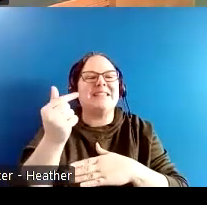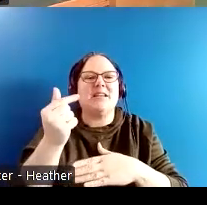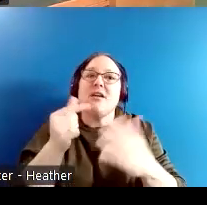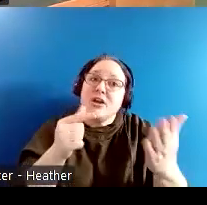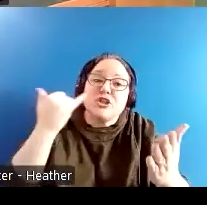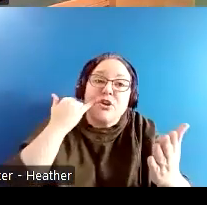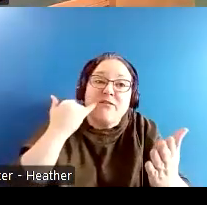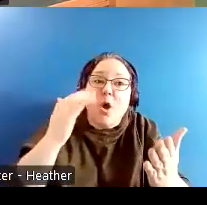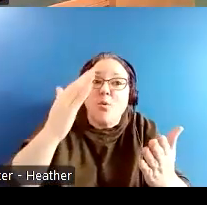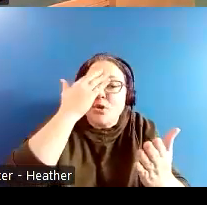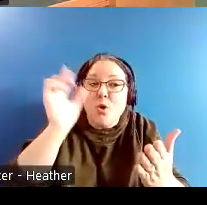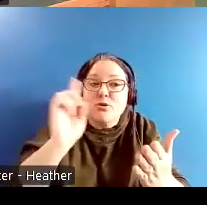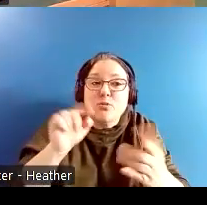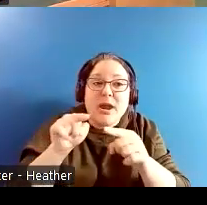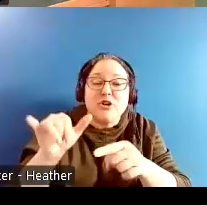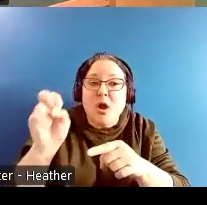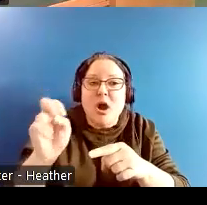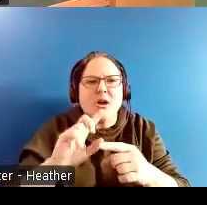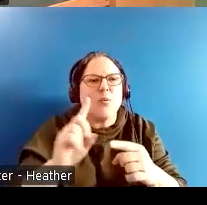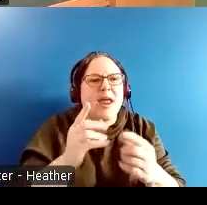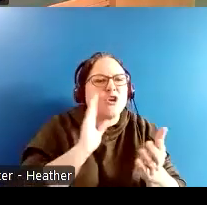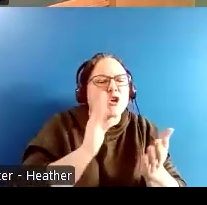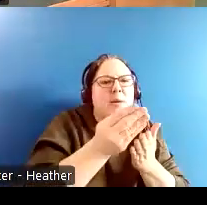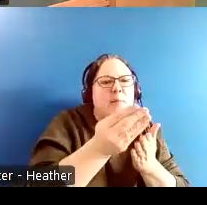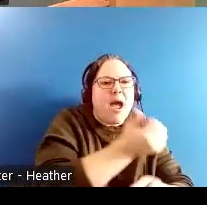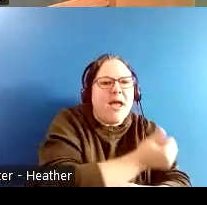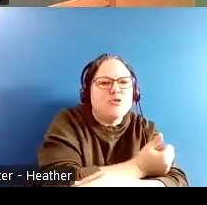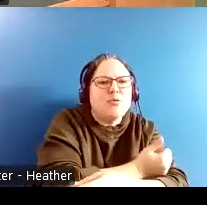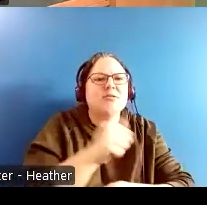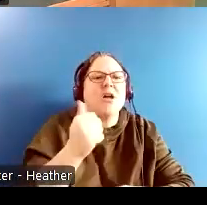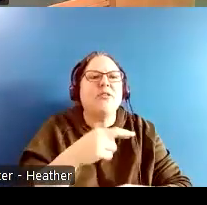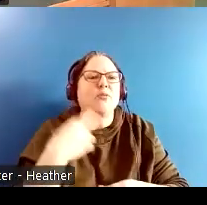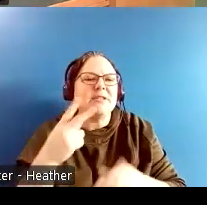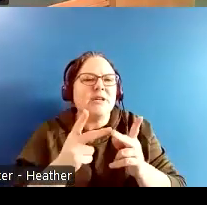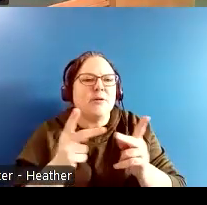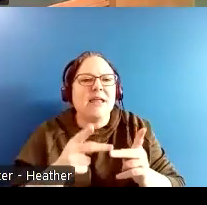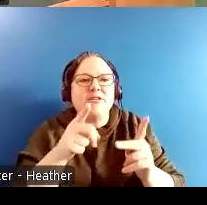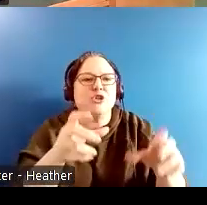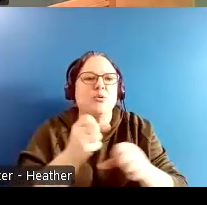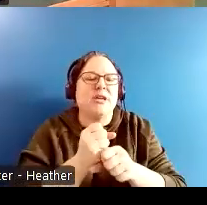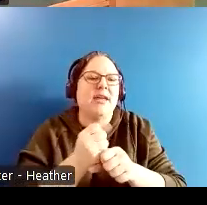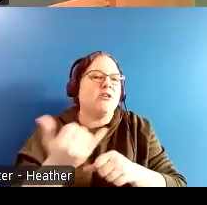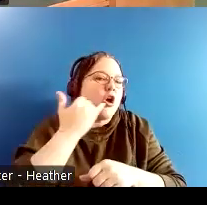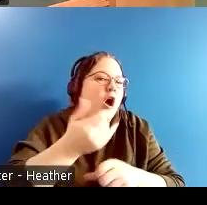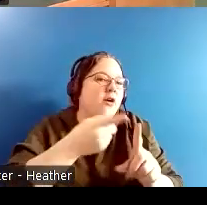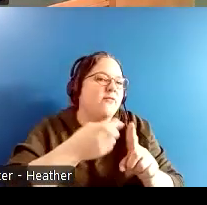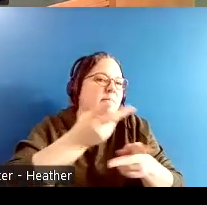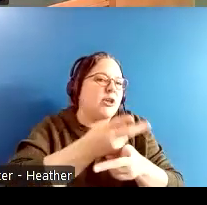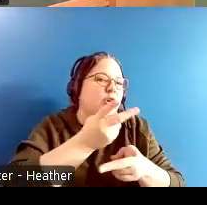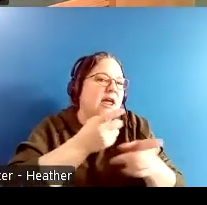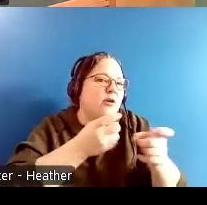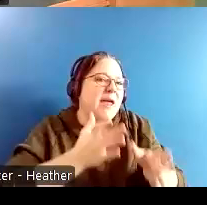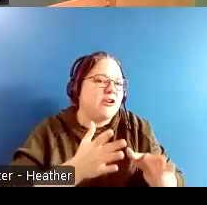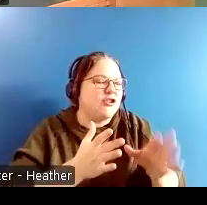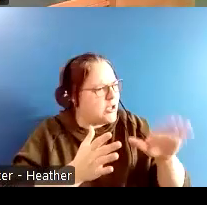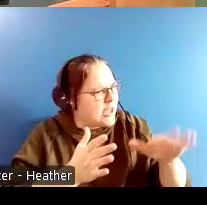near where you might buy drugs or some other risky spot, you get a call from your care manager saying, hey, Joe, what are you